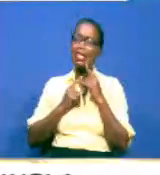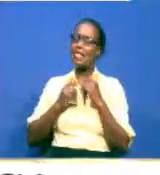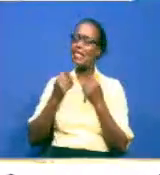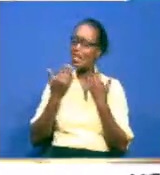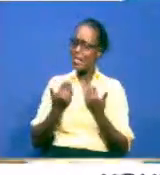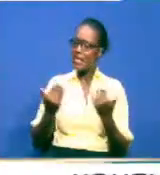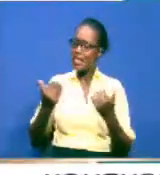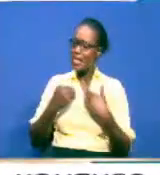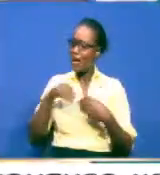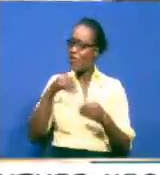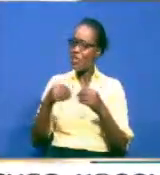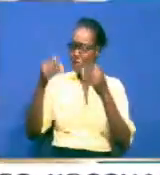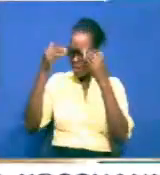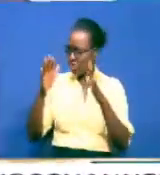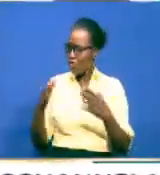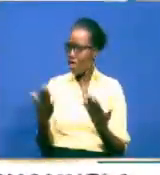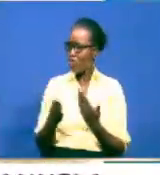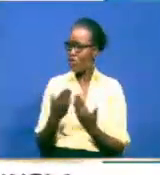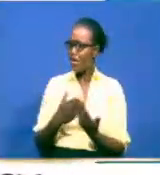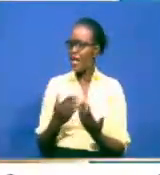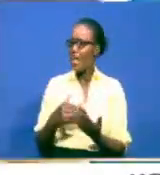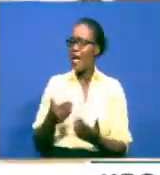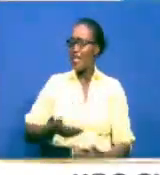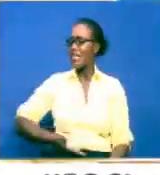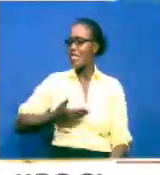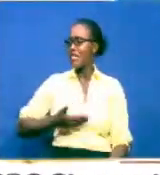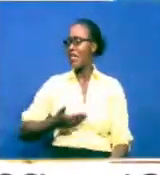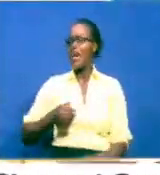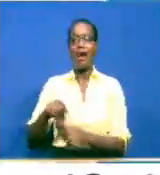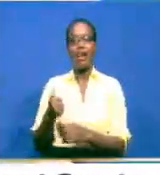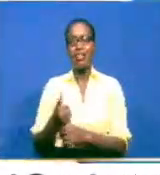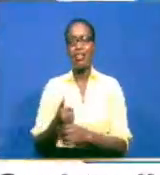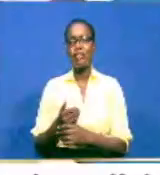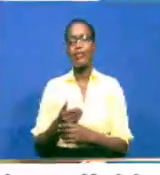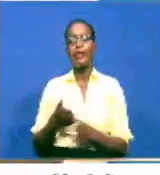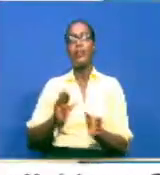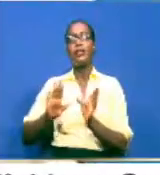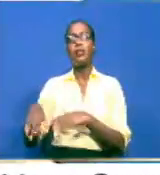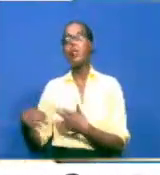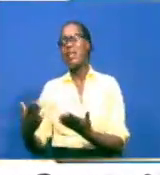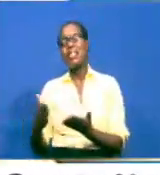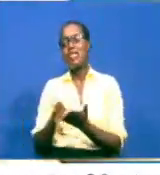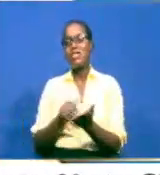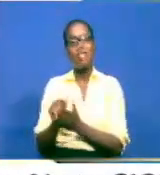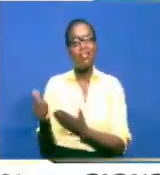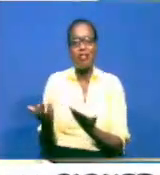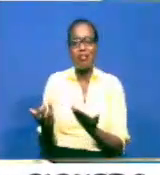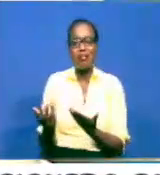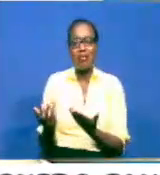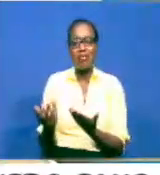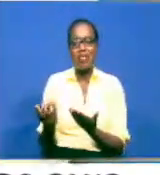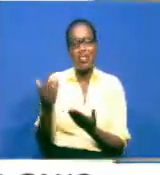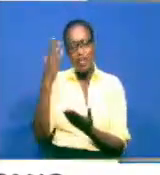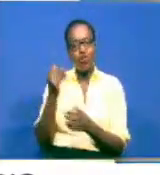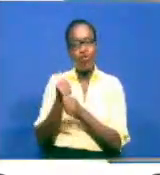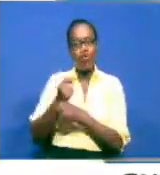handle them. Sometimes, you know, the children are in tantrums. Sometimes they have meltdowns. Sometimes they're destructive. They don't know what to do. And then you see,